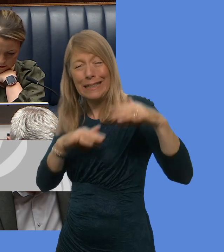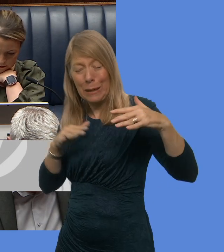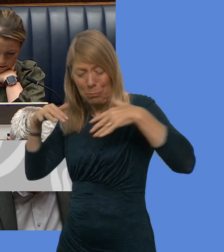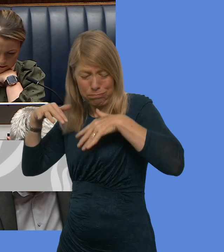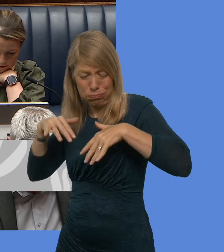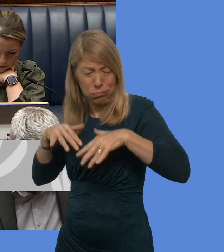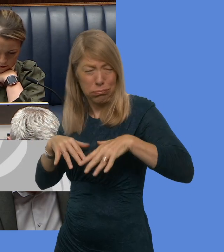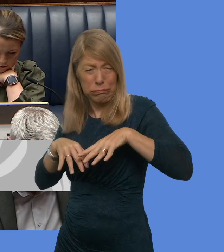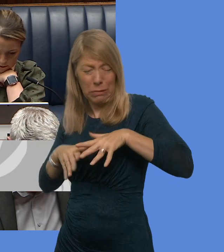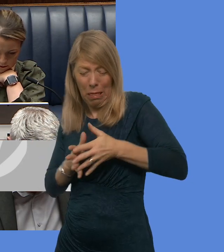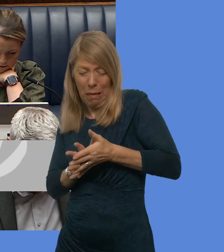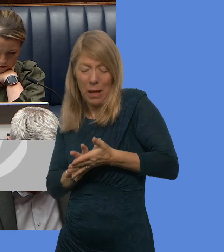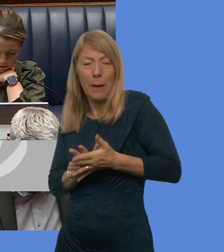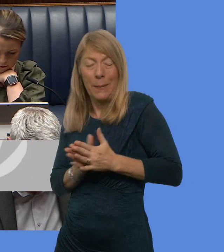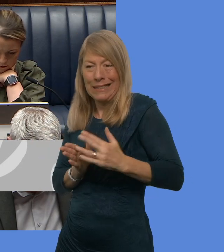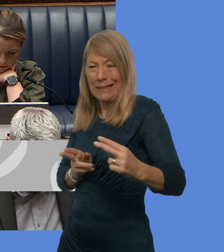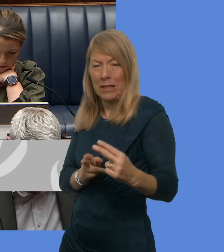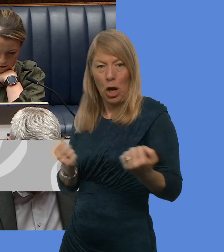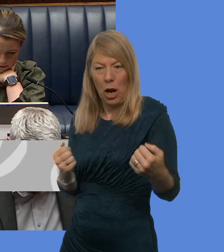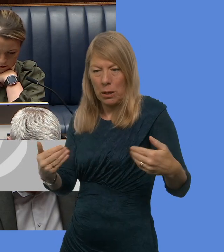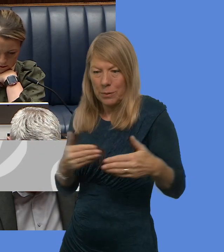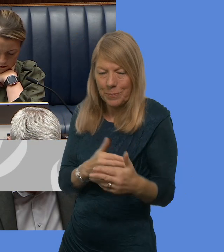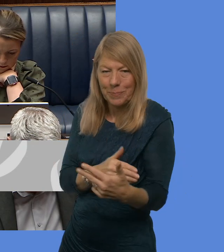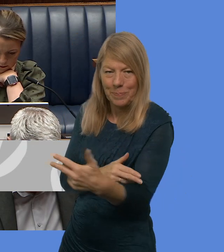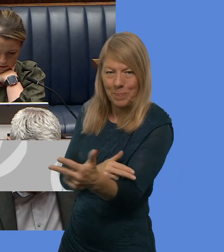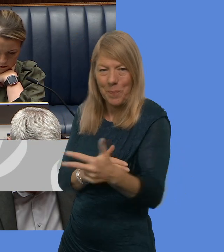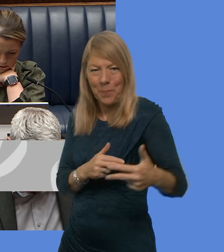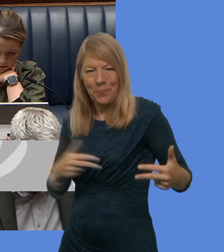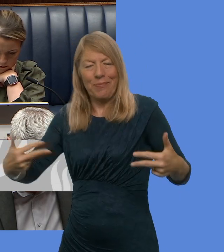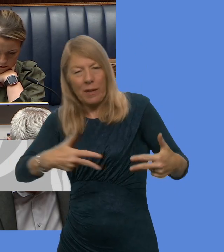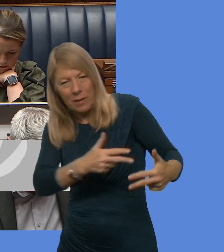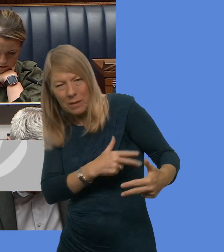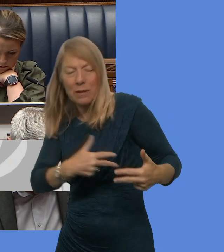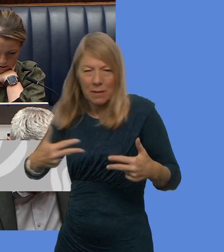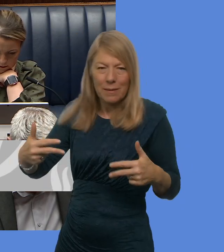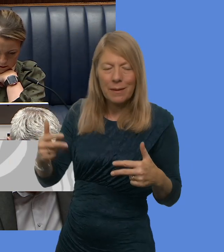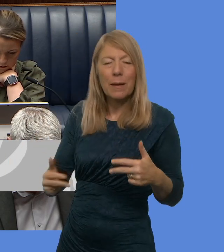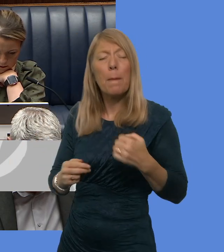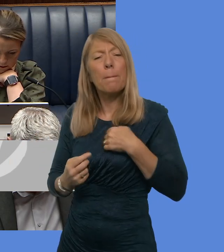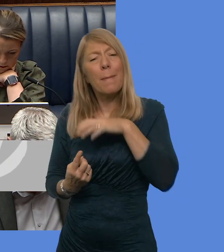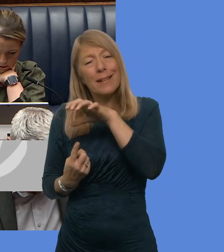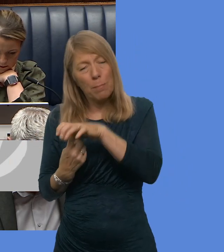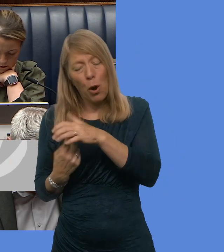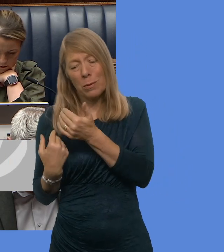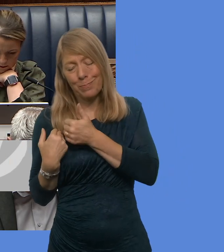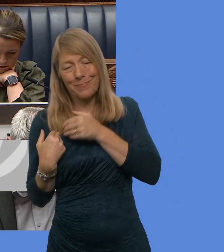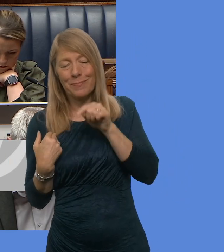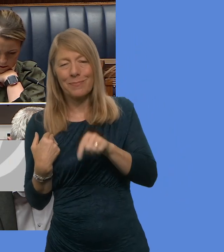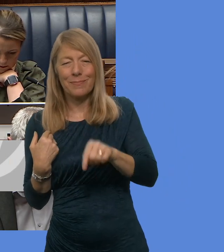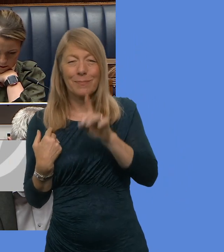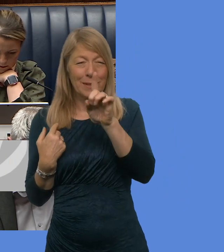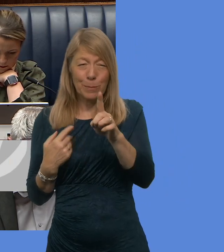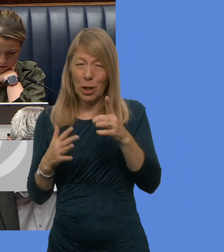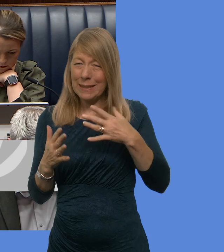to assist in design solutions. However, the scale and complexity of the work required at both locations means that it will take time